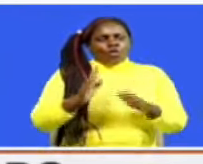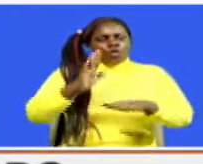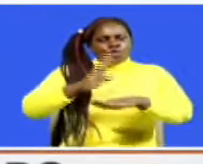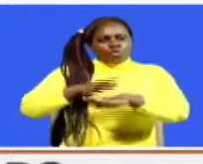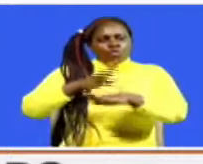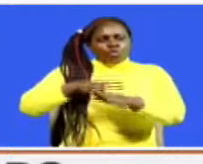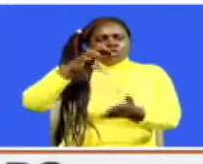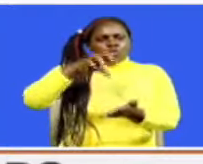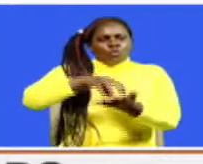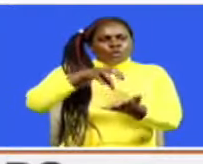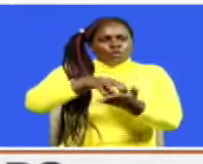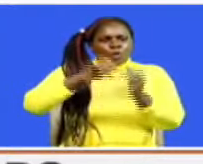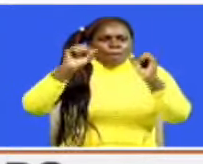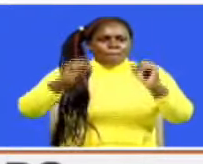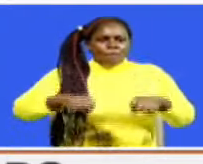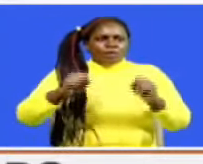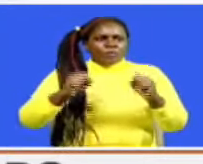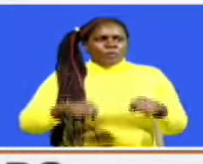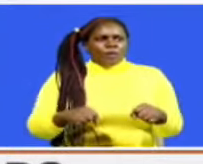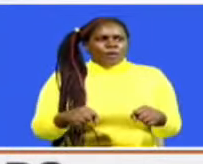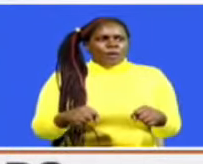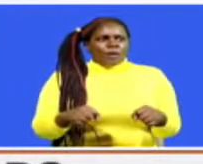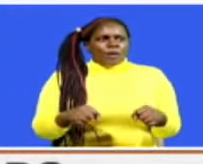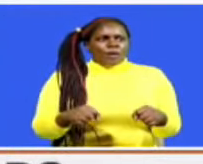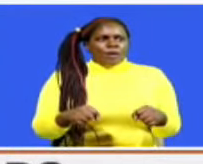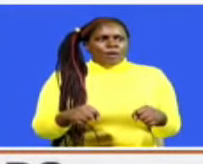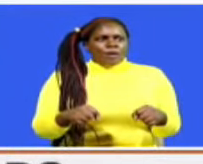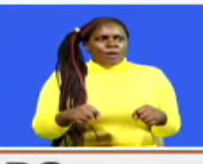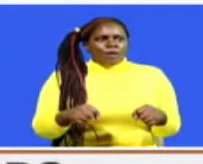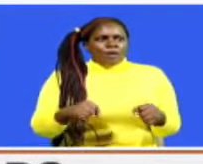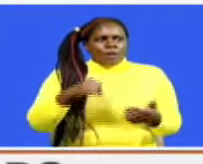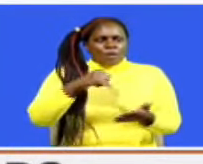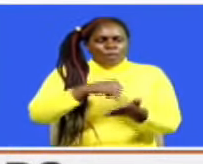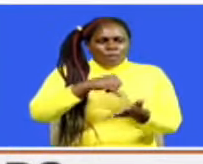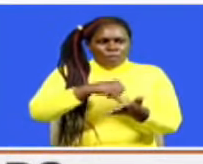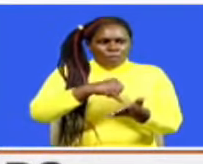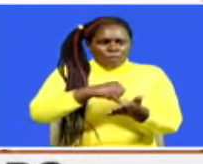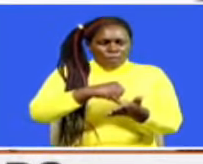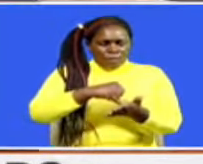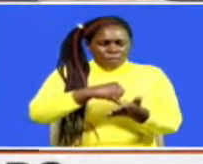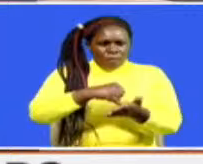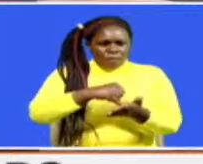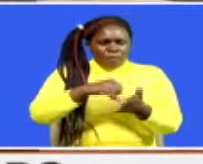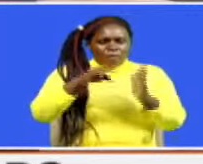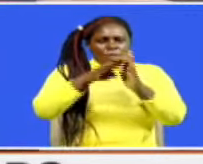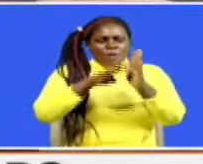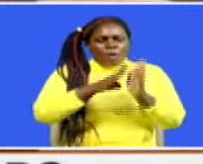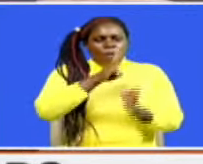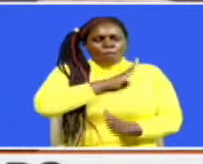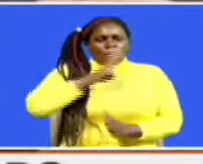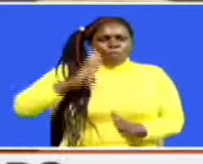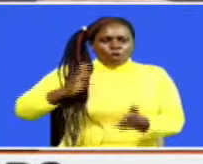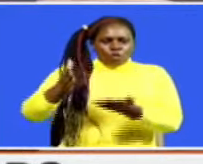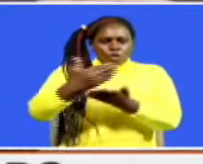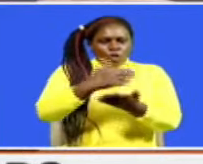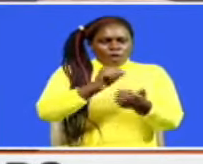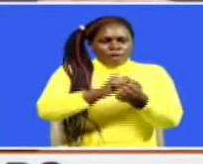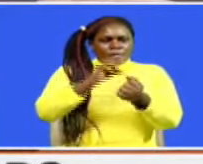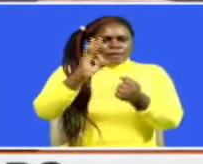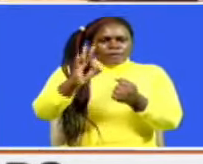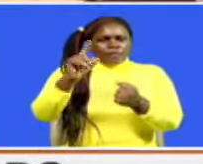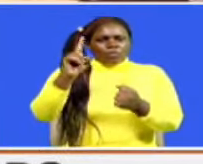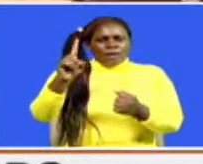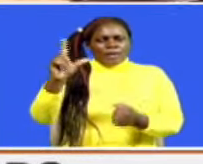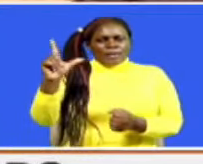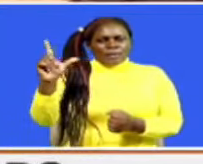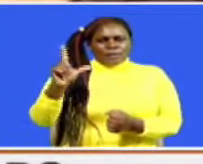condition should be taken on board into the maintenance program. The board collects 18 shillings per liter